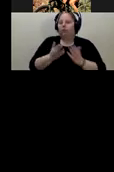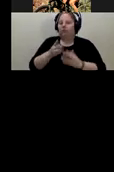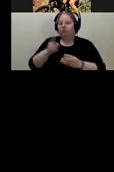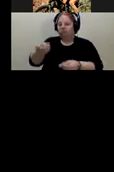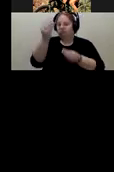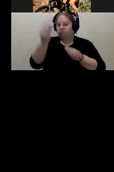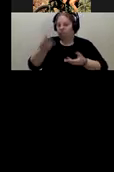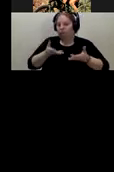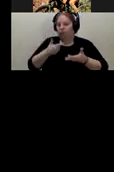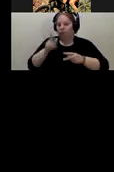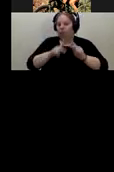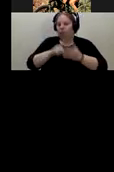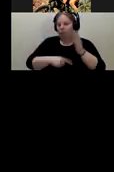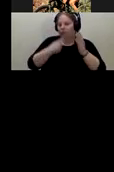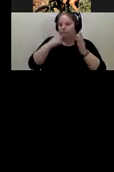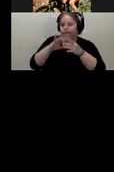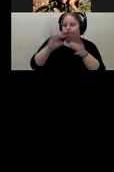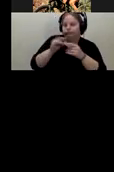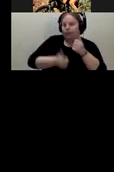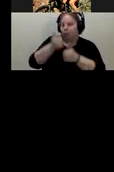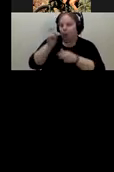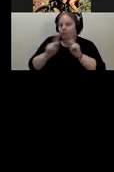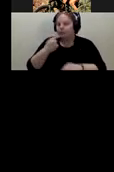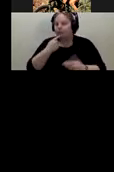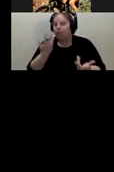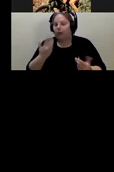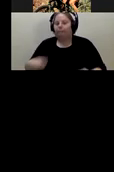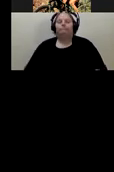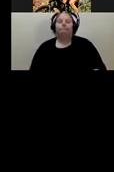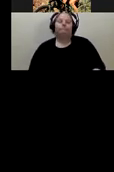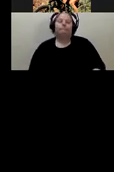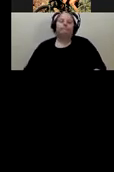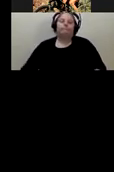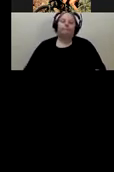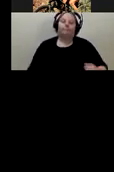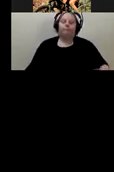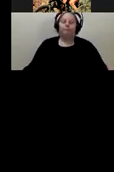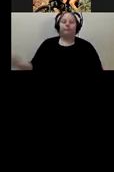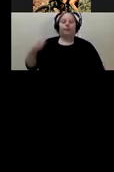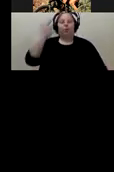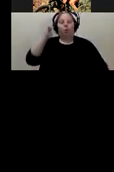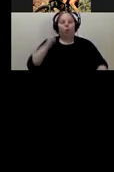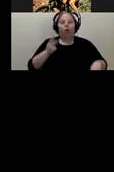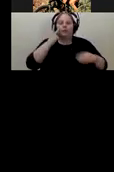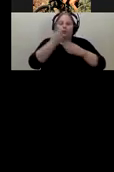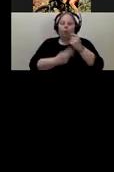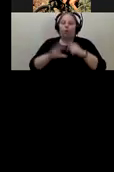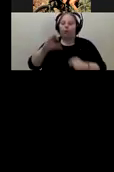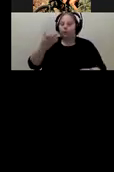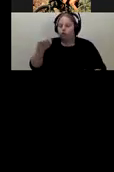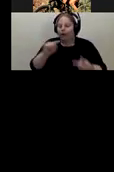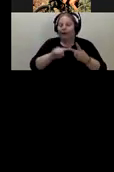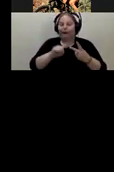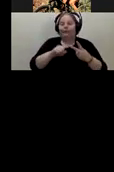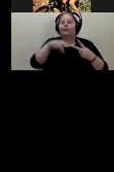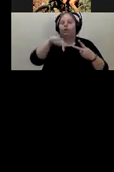know what the majority of people are saying. We are seeing responses in both chat and mm-hmm.